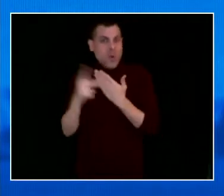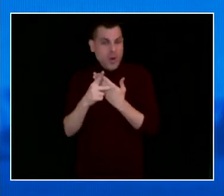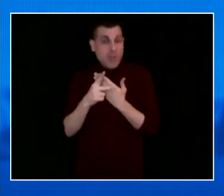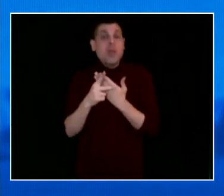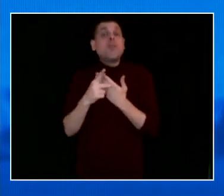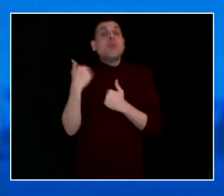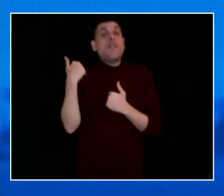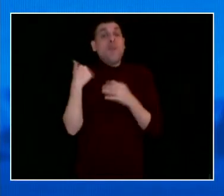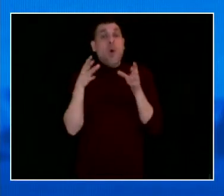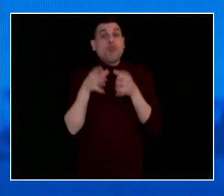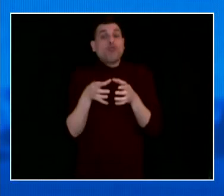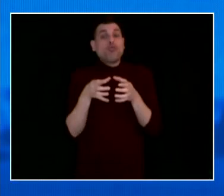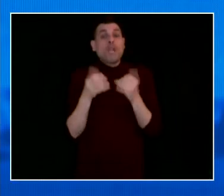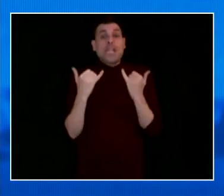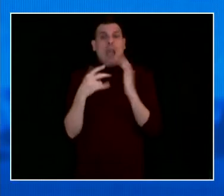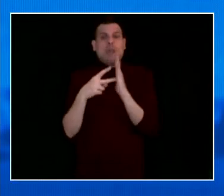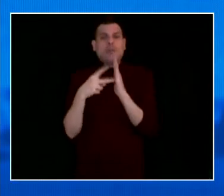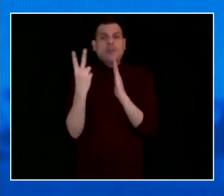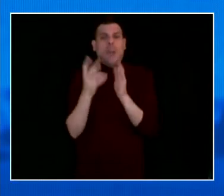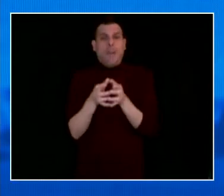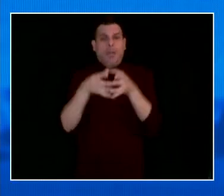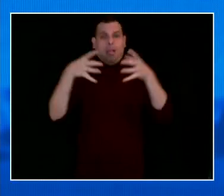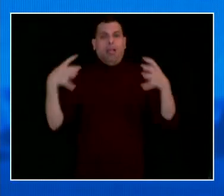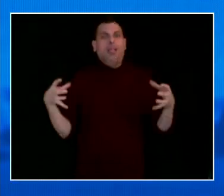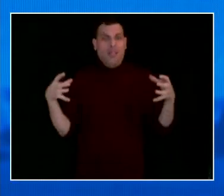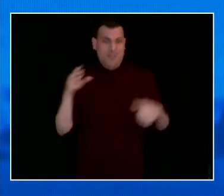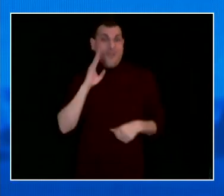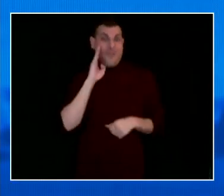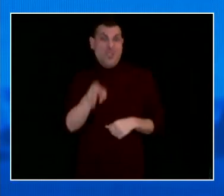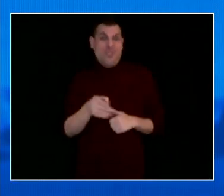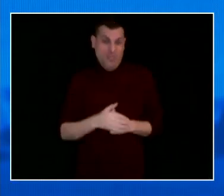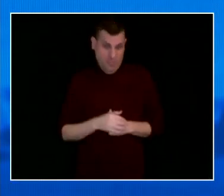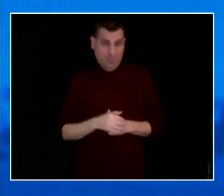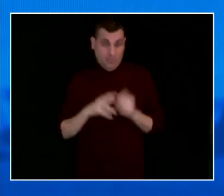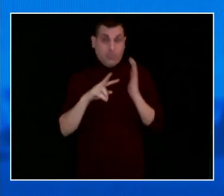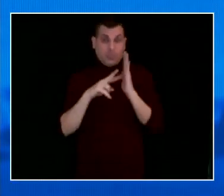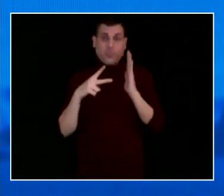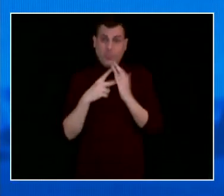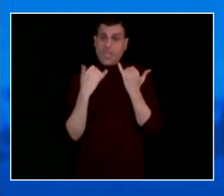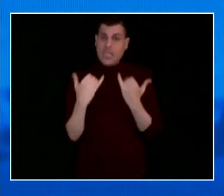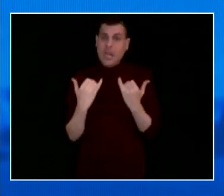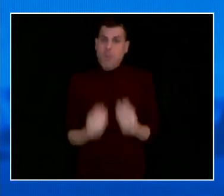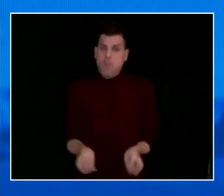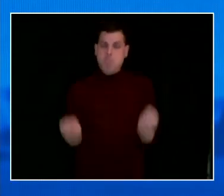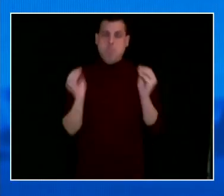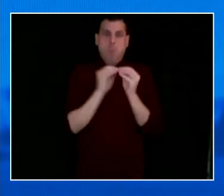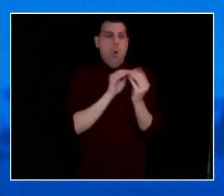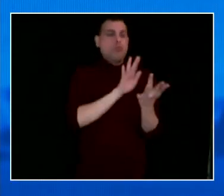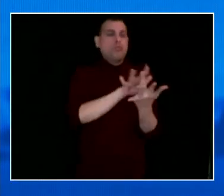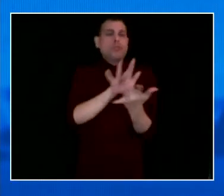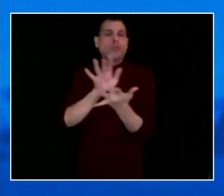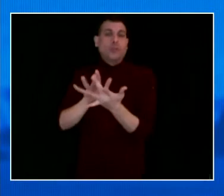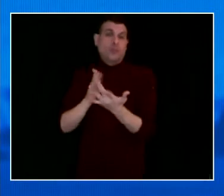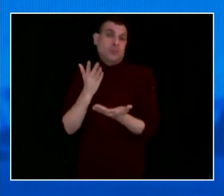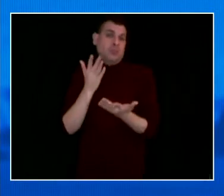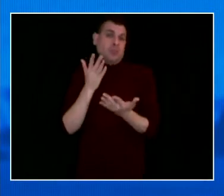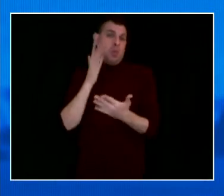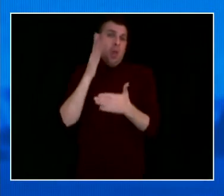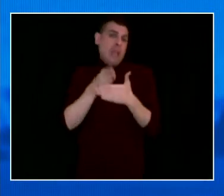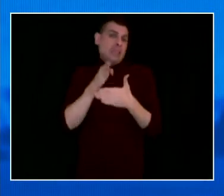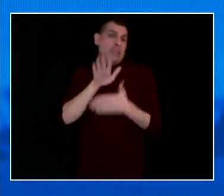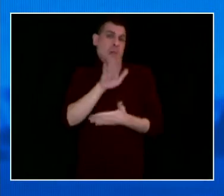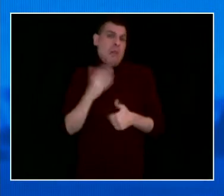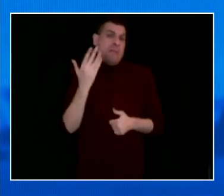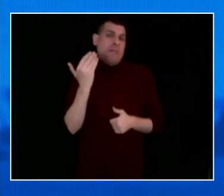size of our fatherhood initiative and help us reach another 1,500 fathers and